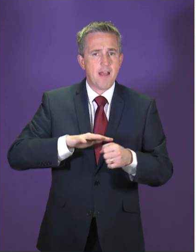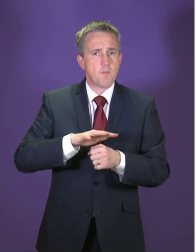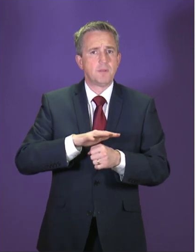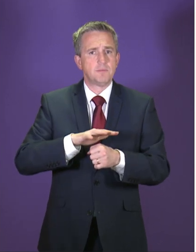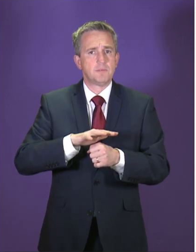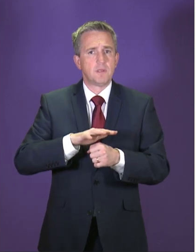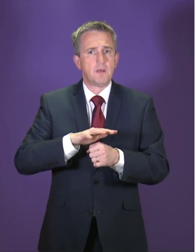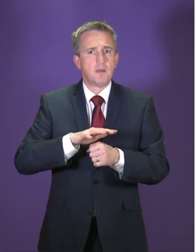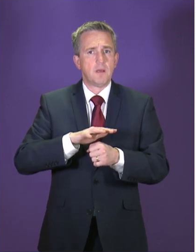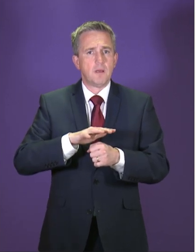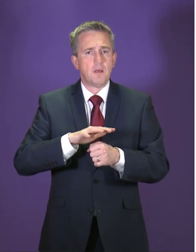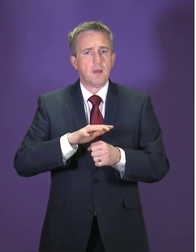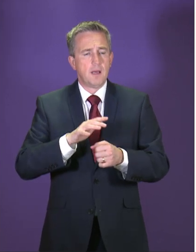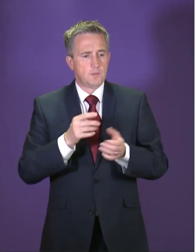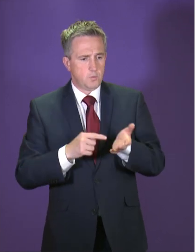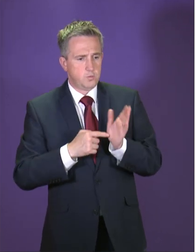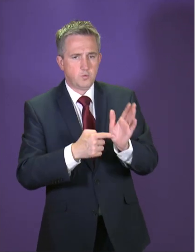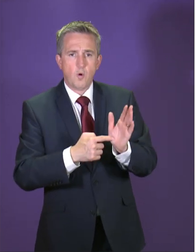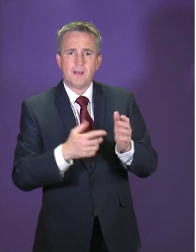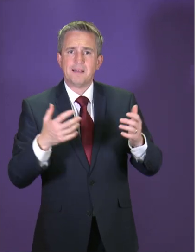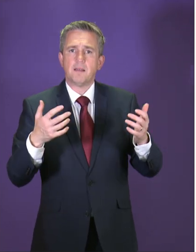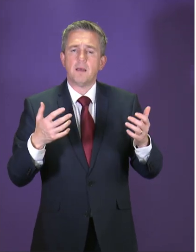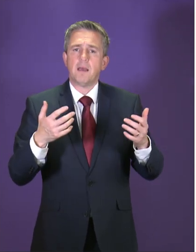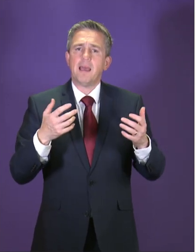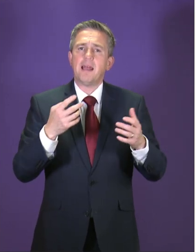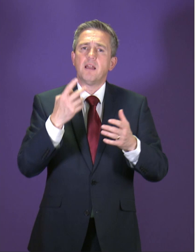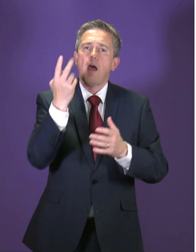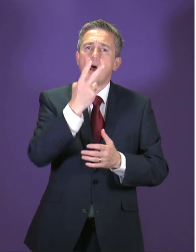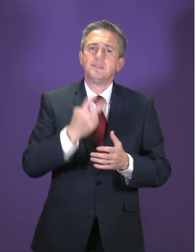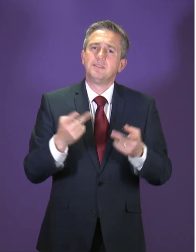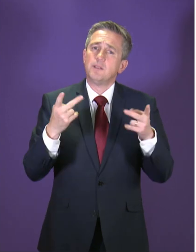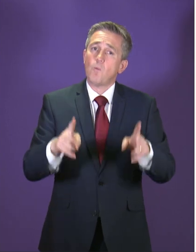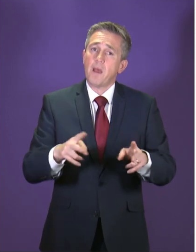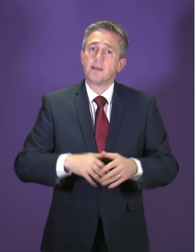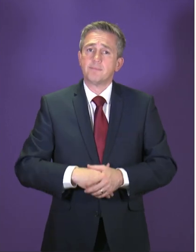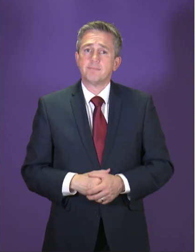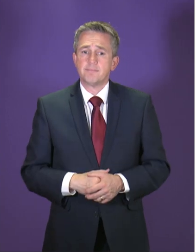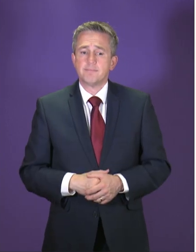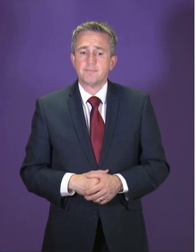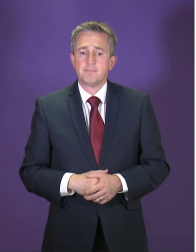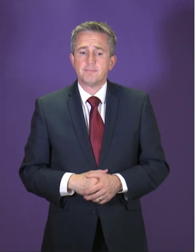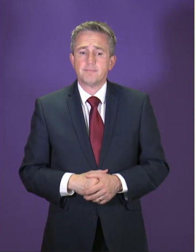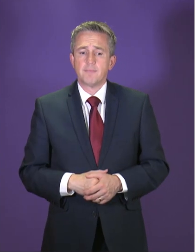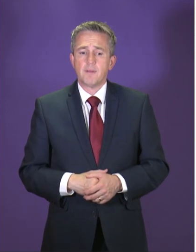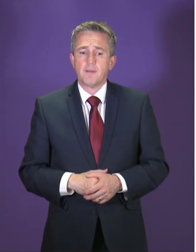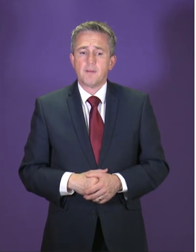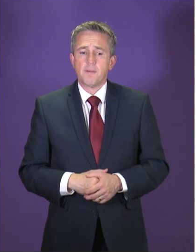in and to use as an artistic resource. Make sense?